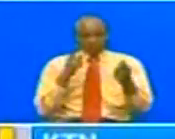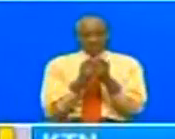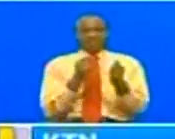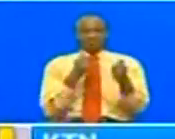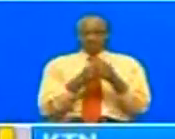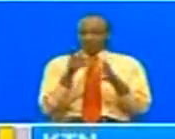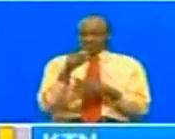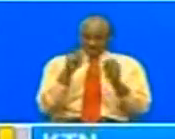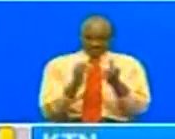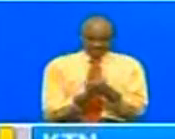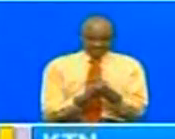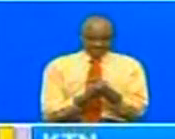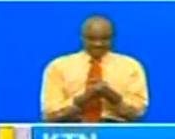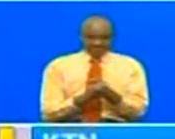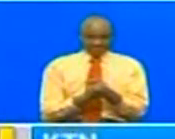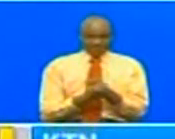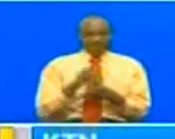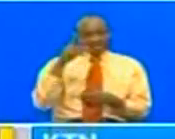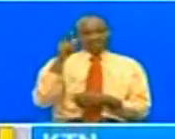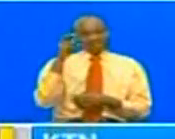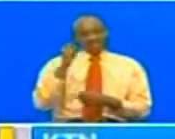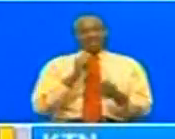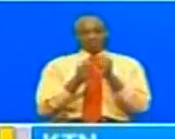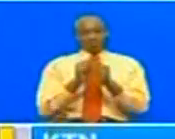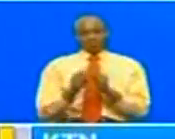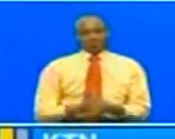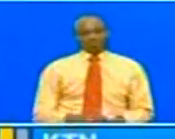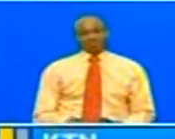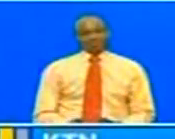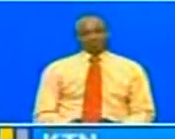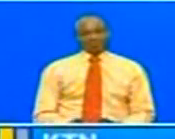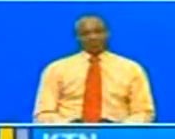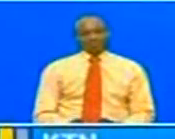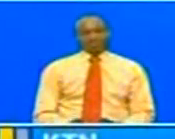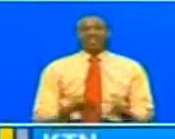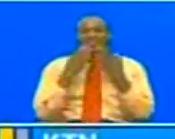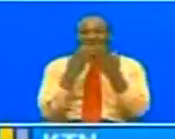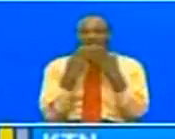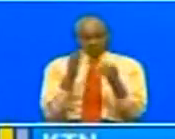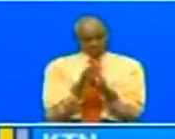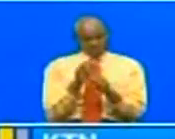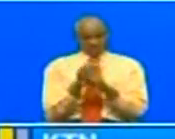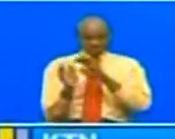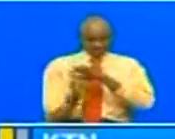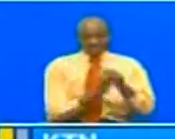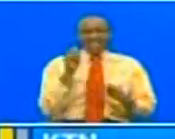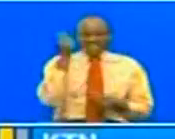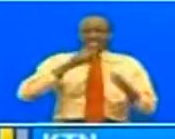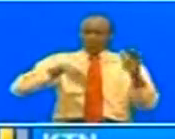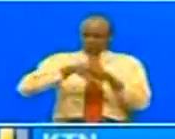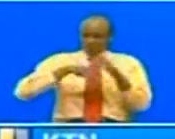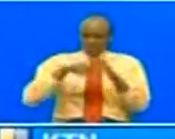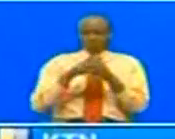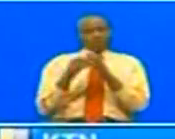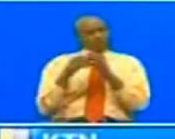weekend. Robinson Okenye, KTN Sports. Thank you, Robinson, for that piece. And now, the Kenya football legends